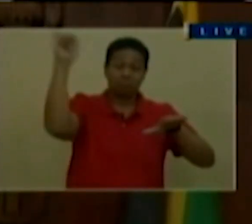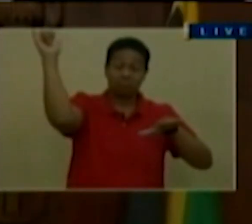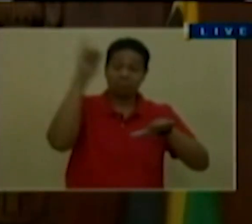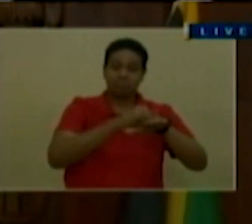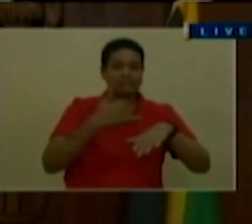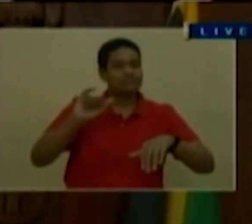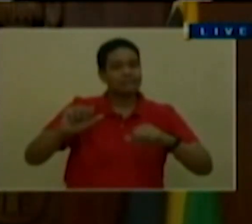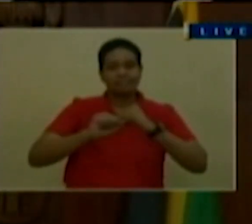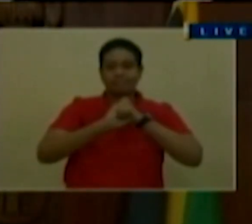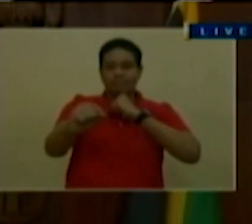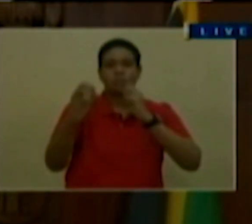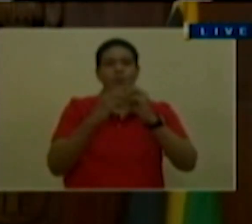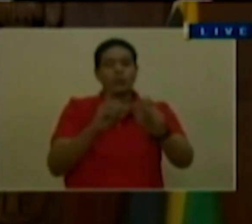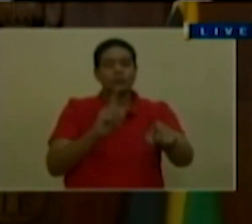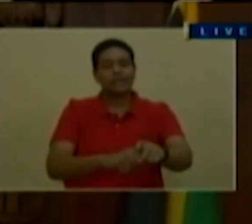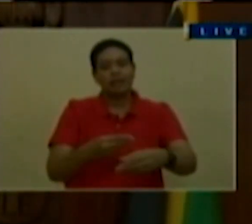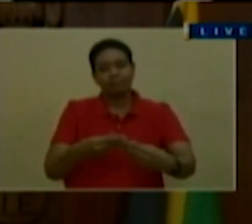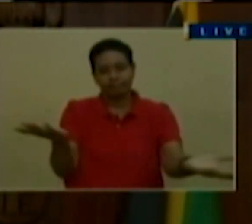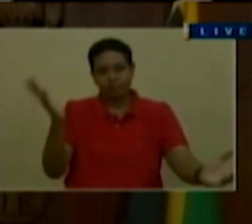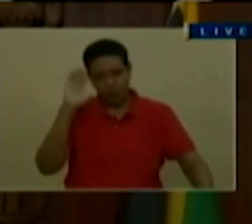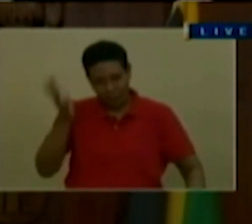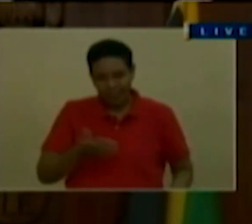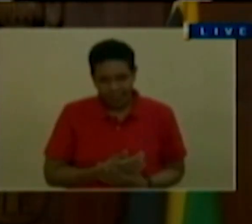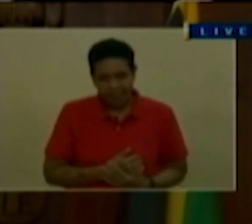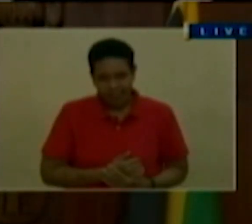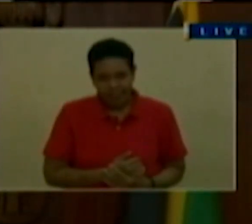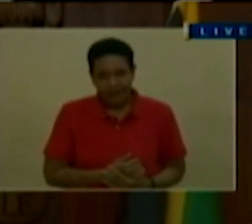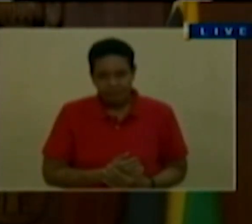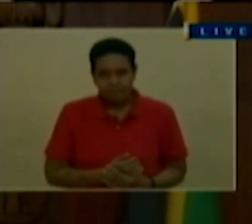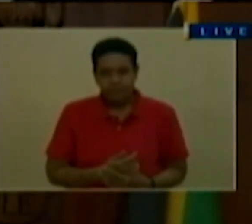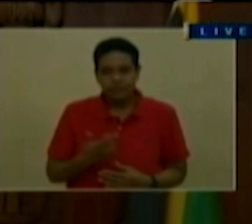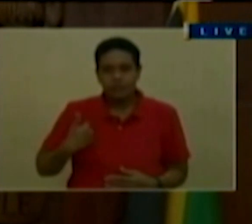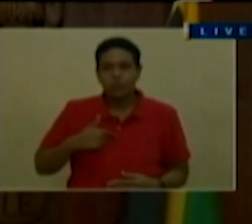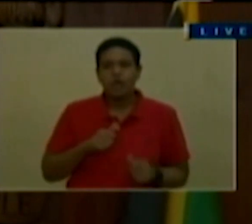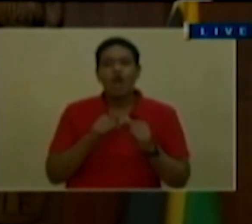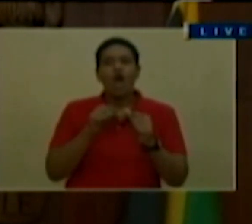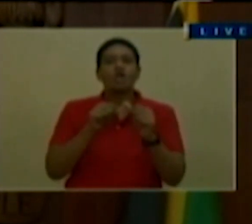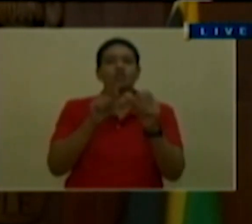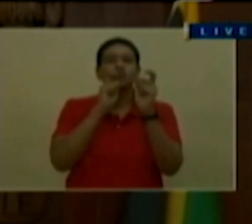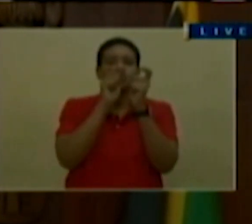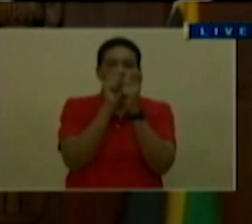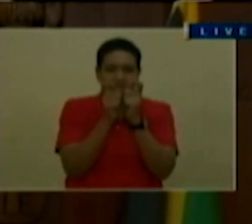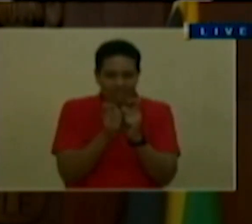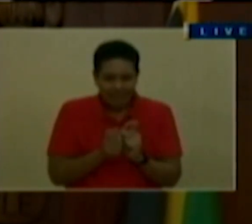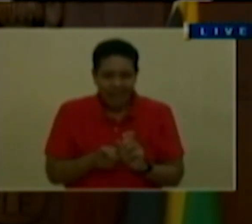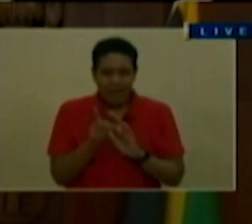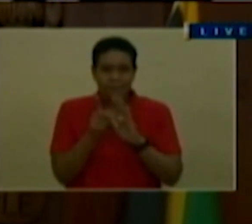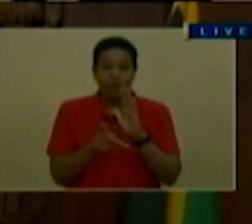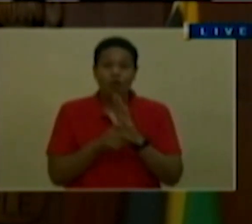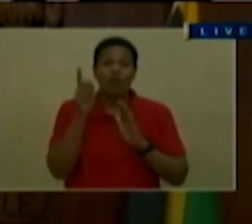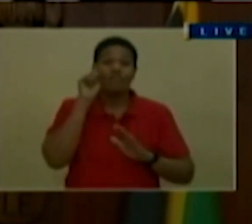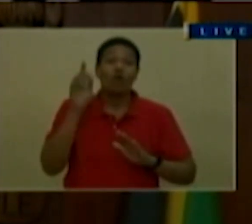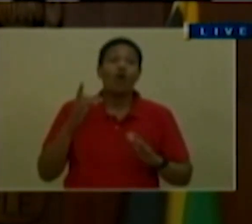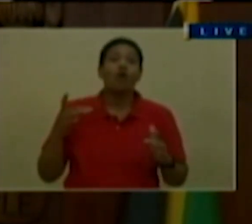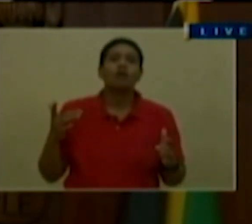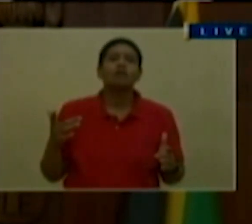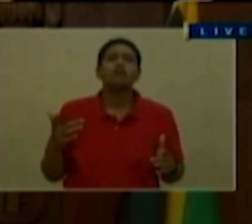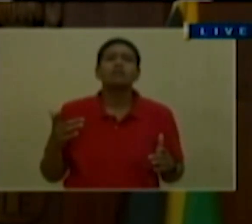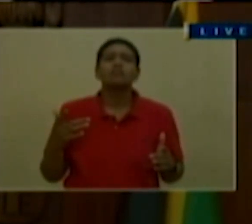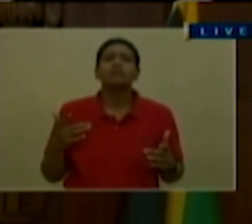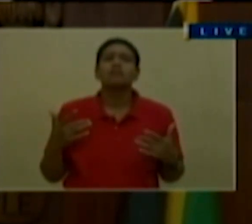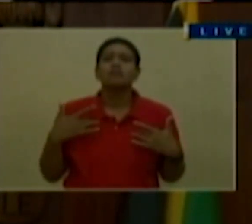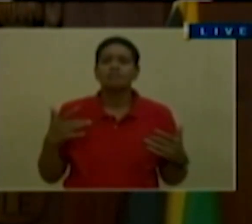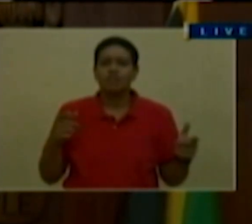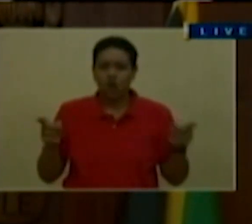traffic. We continue to refine protocols for the eventual